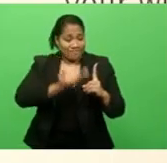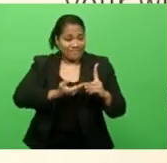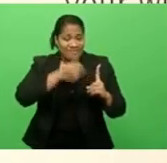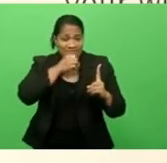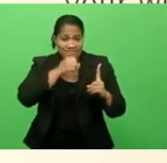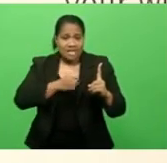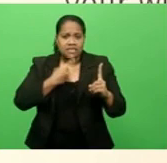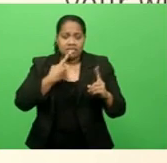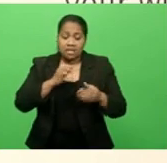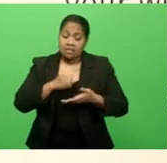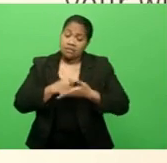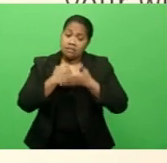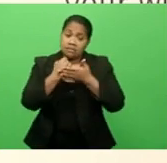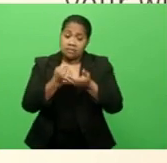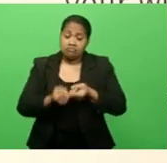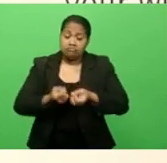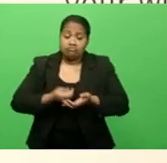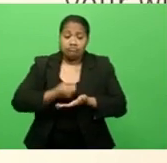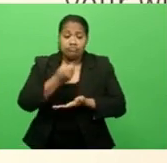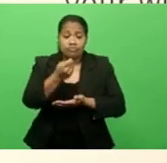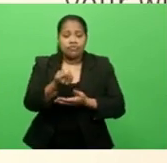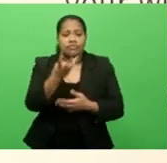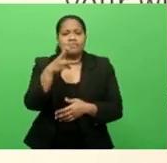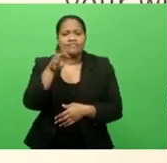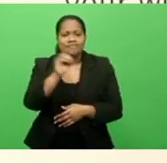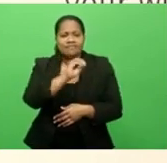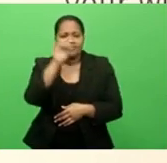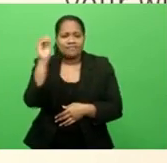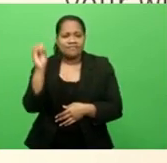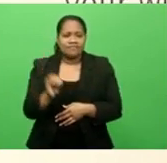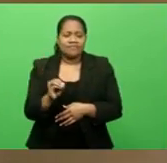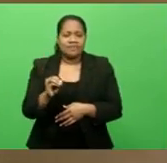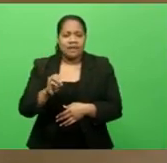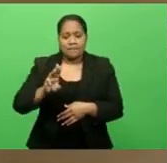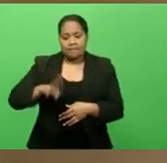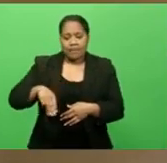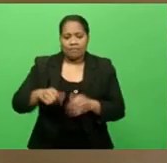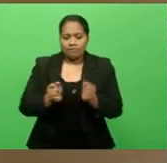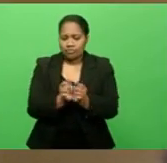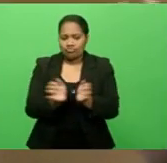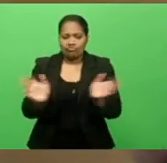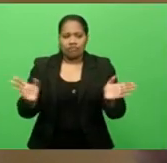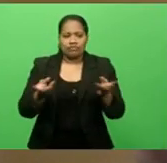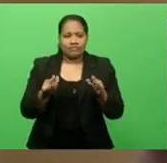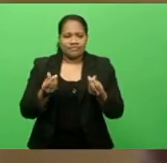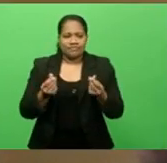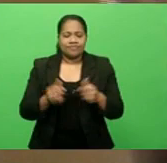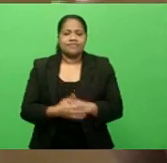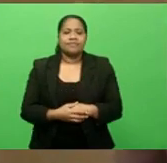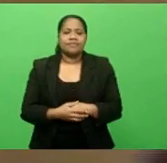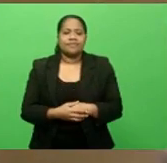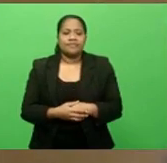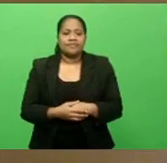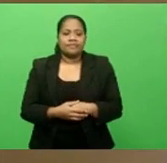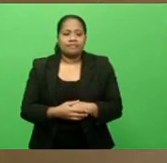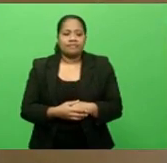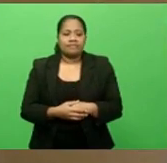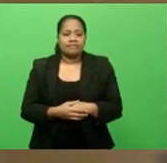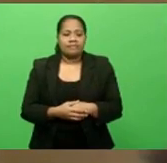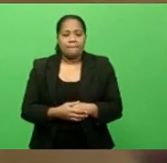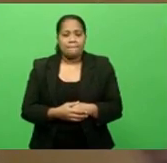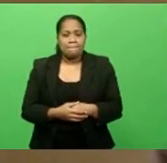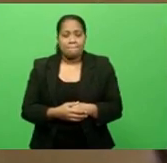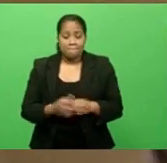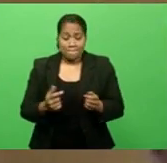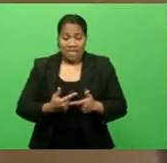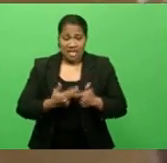assistance paid out is confined to 30% of members' general account. The larger portion of balances,